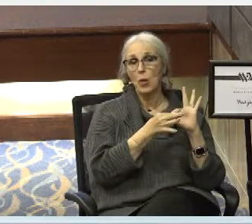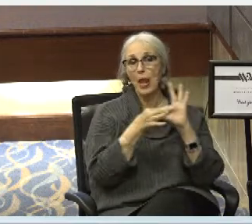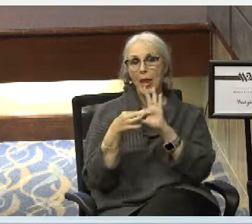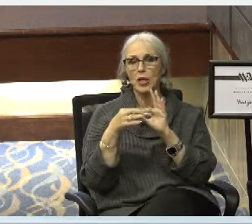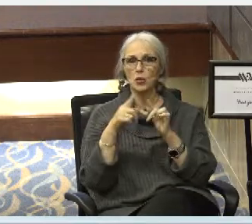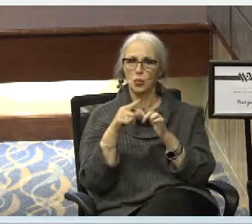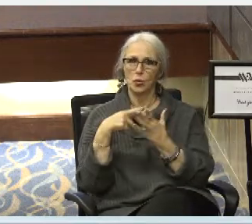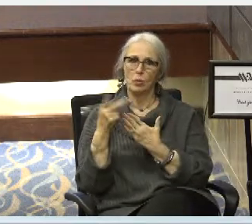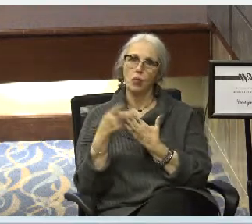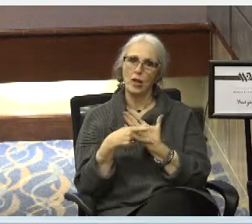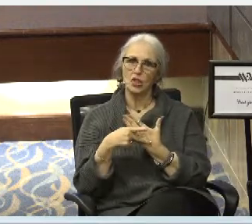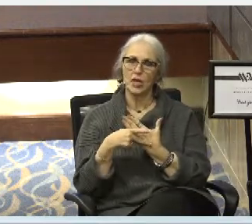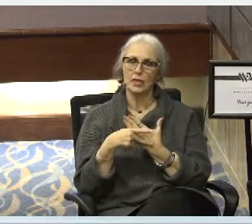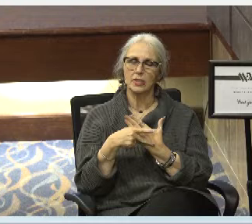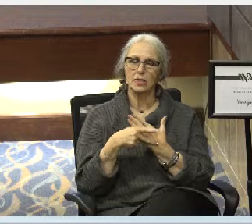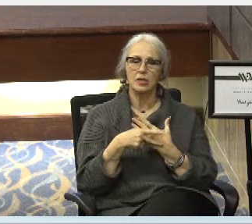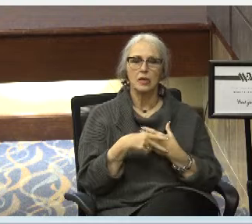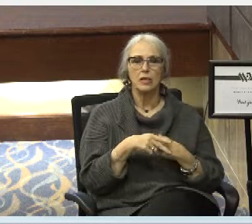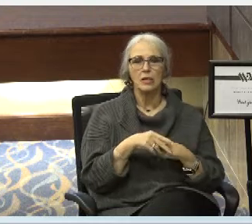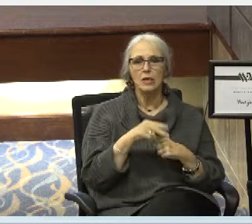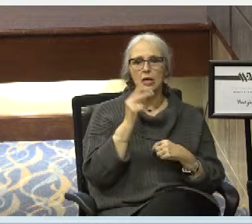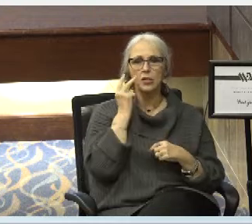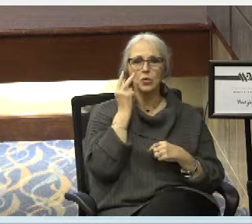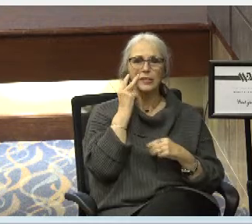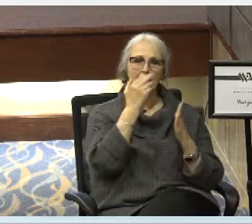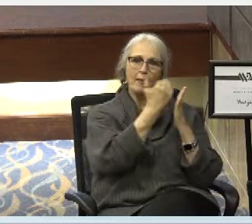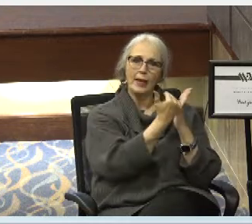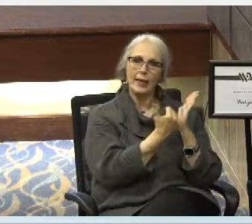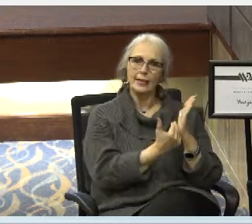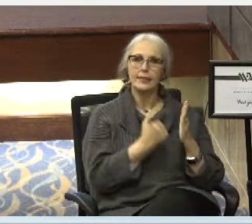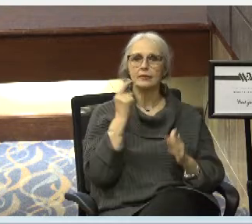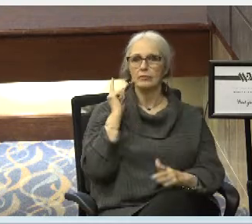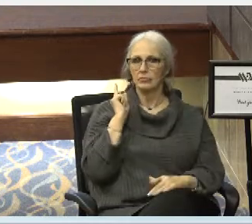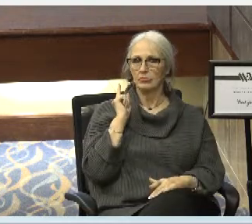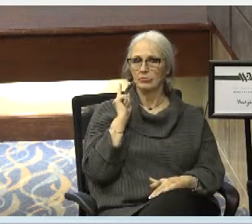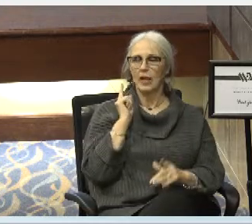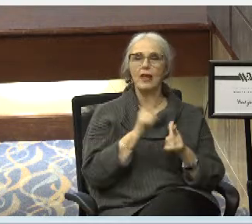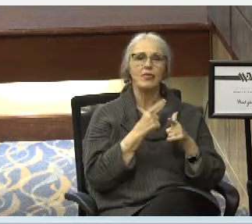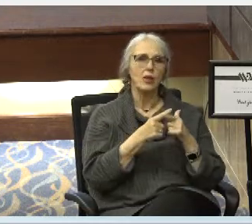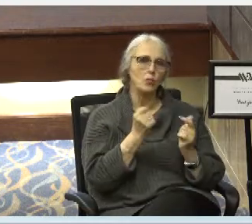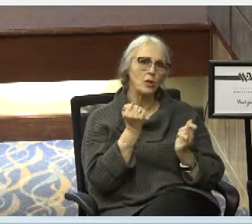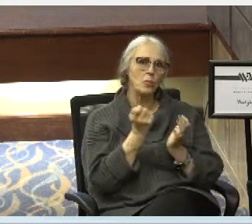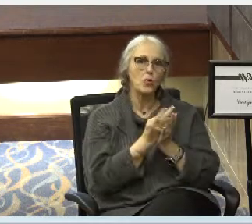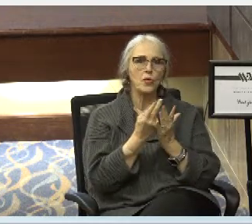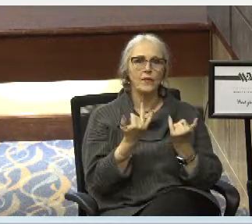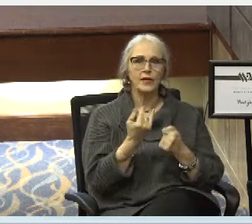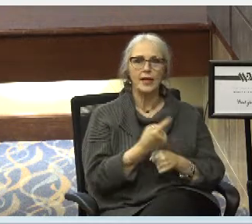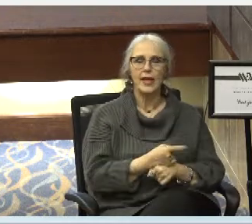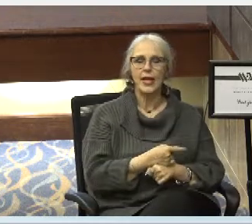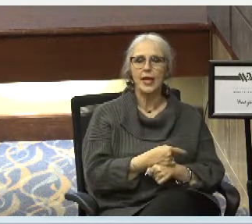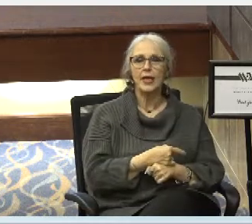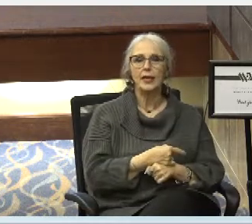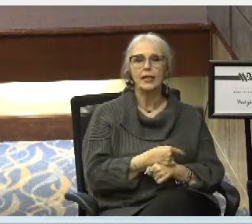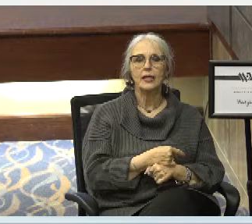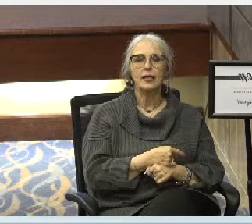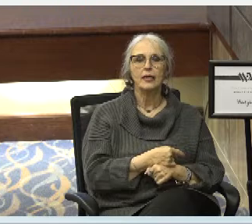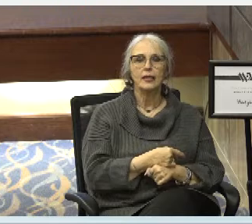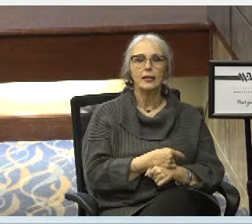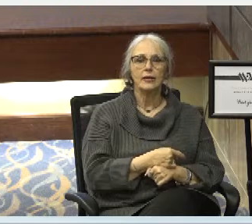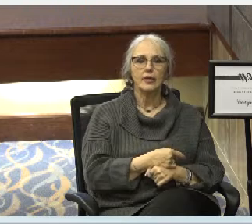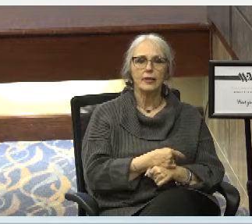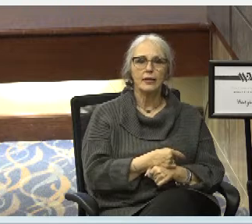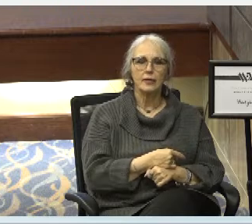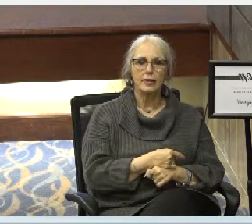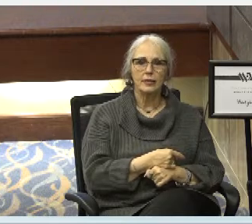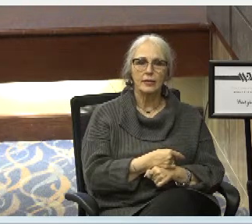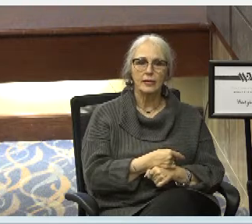project. And those, you see those listed there, and after we get through going through those today, then Catalyst Urban will